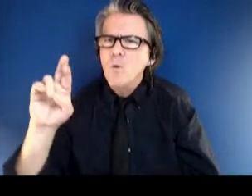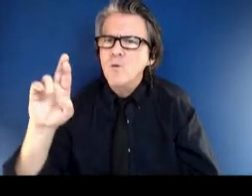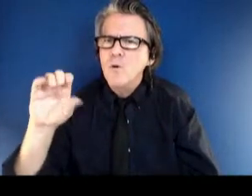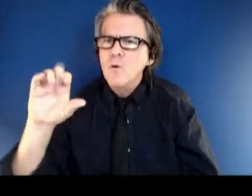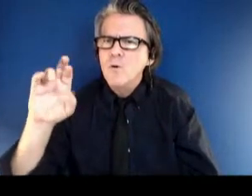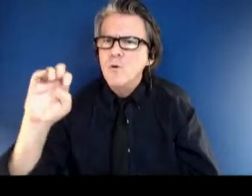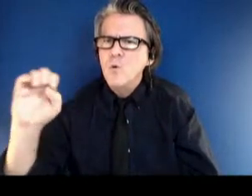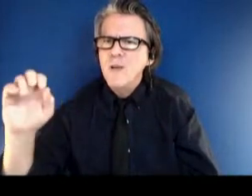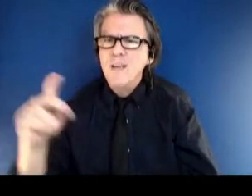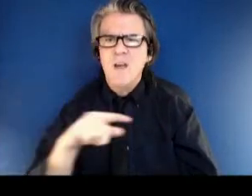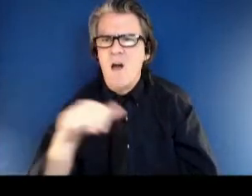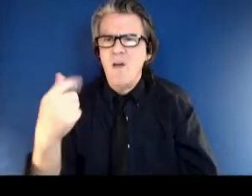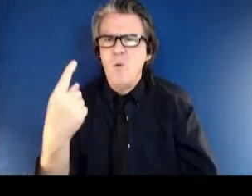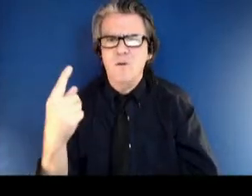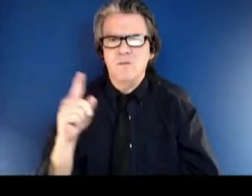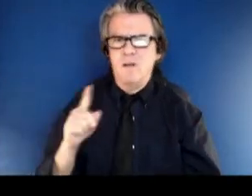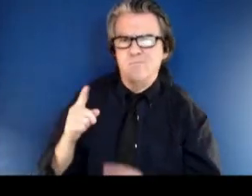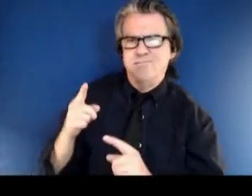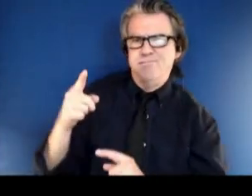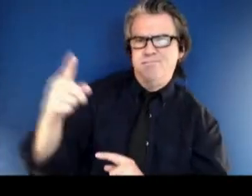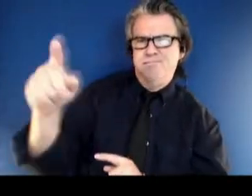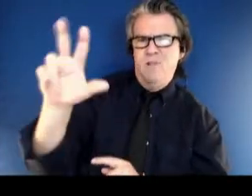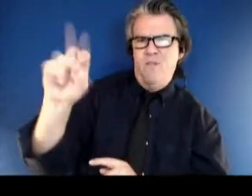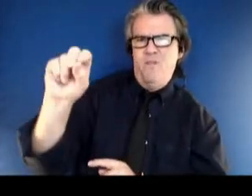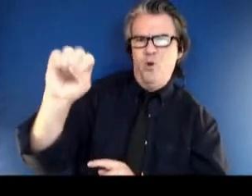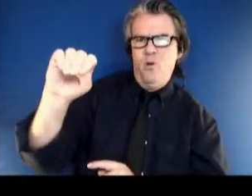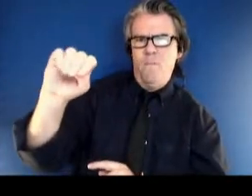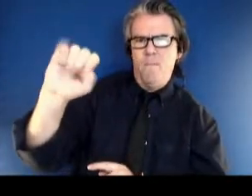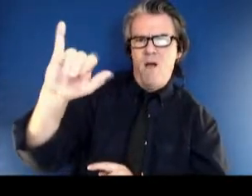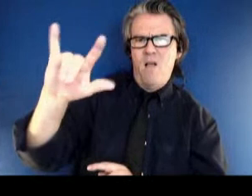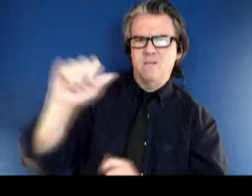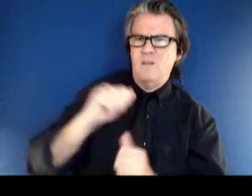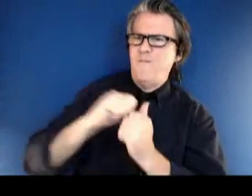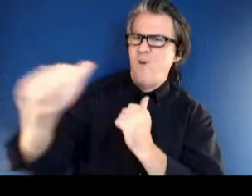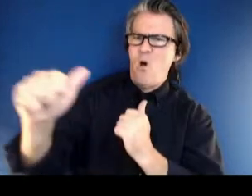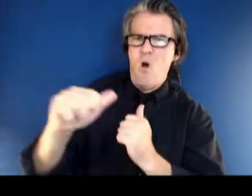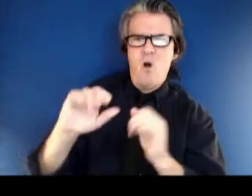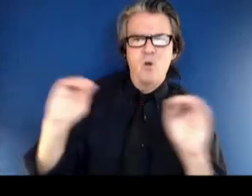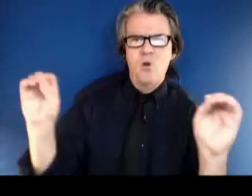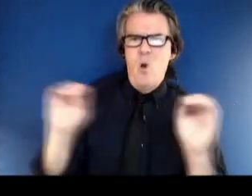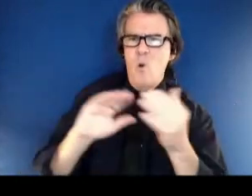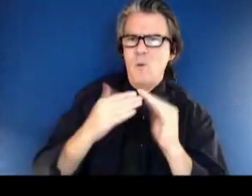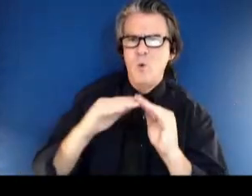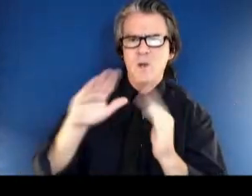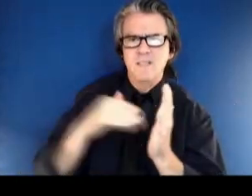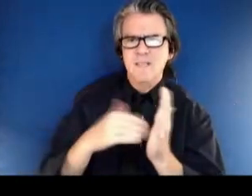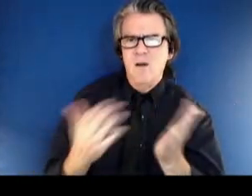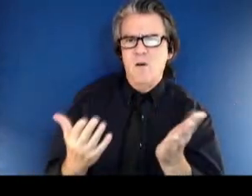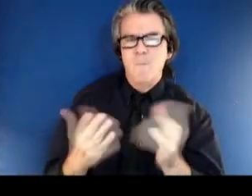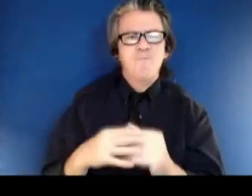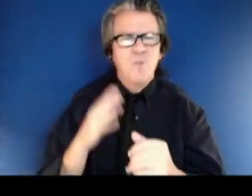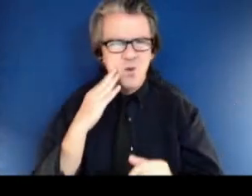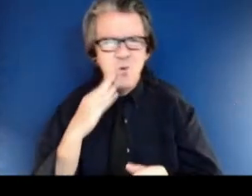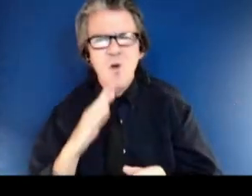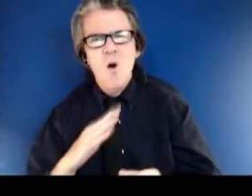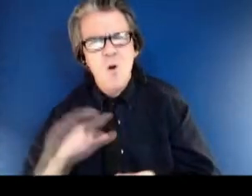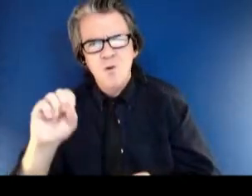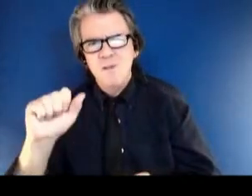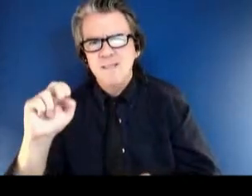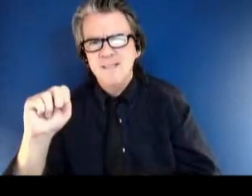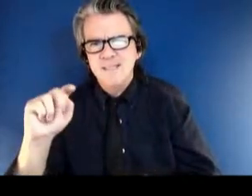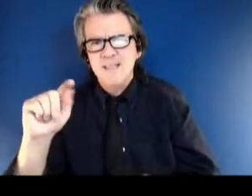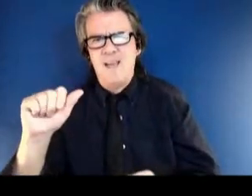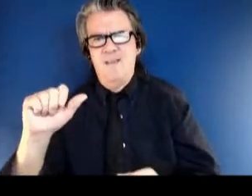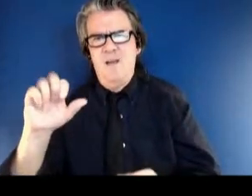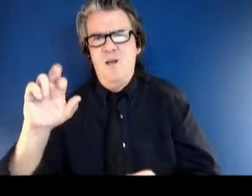miles away, and the next one is 30 miles away. That's question one. Question two, these people have already gone through a lot in the